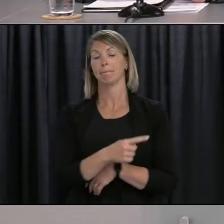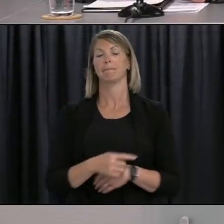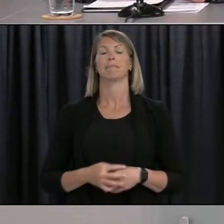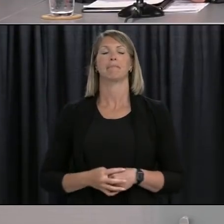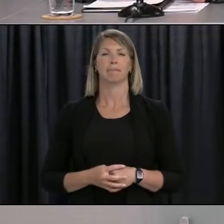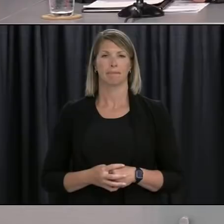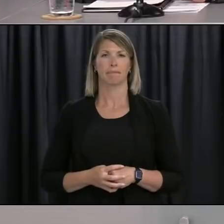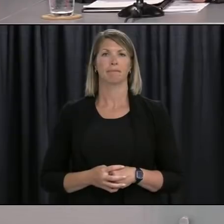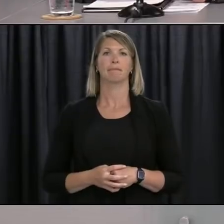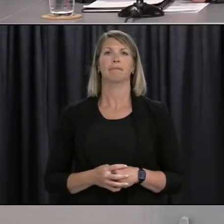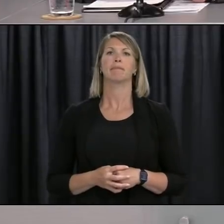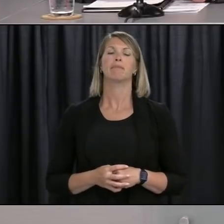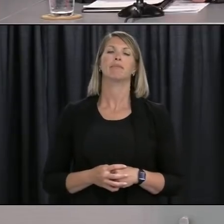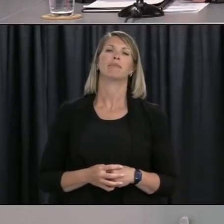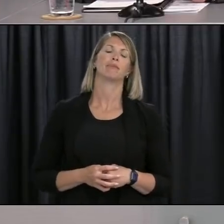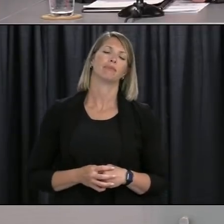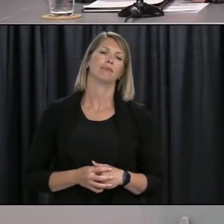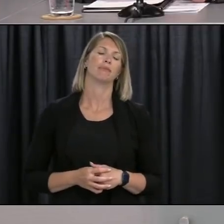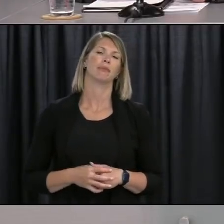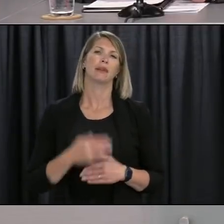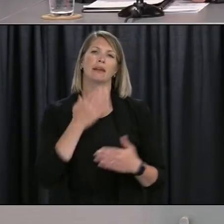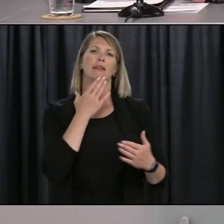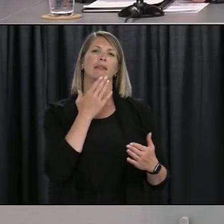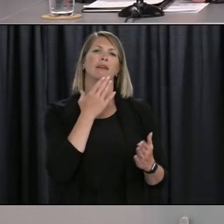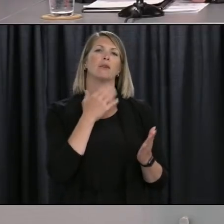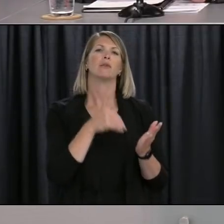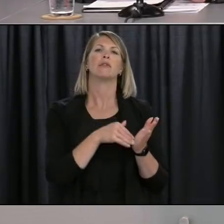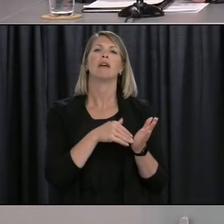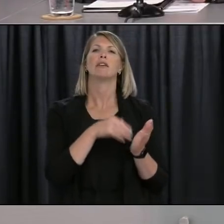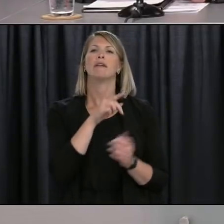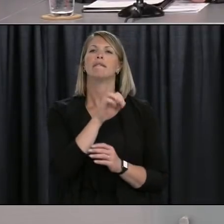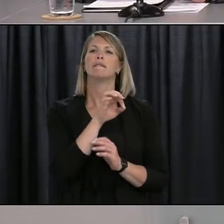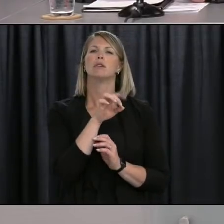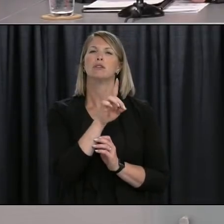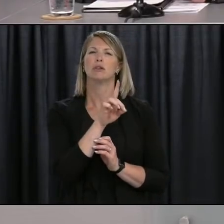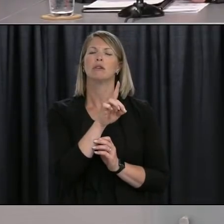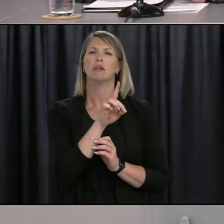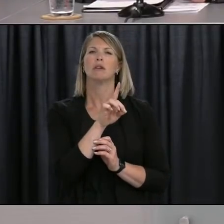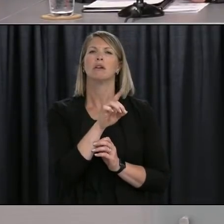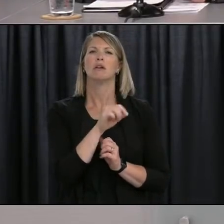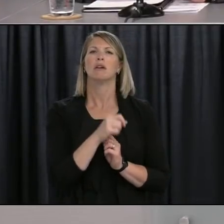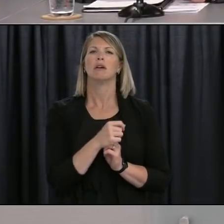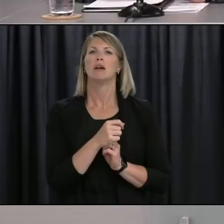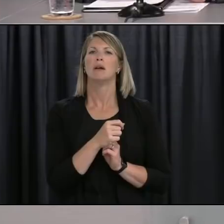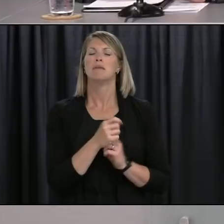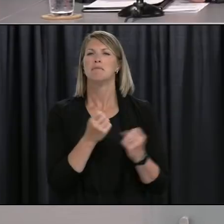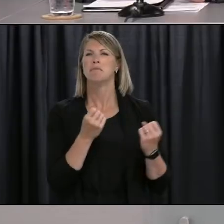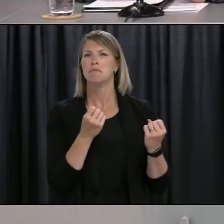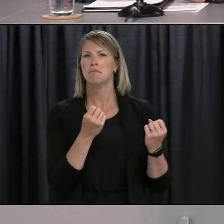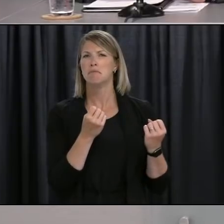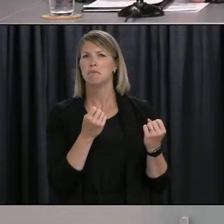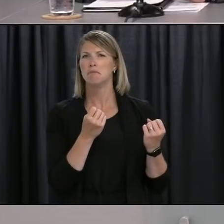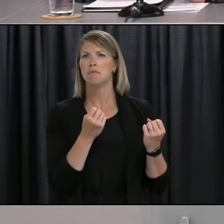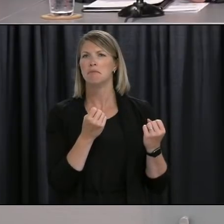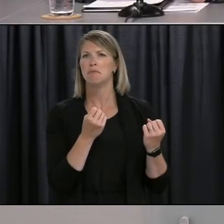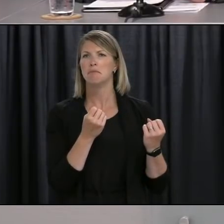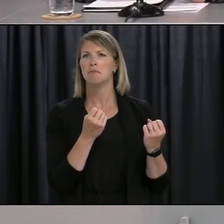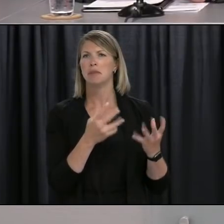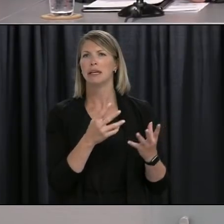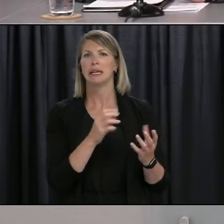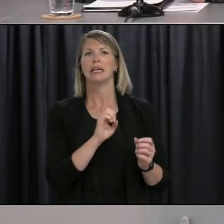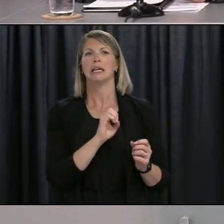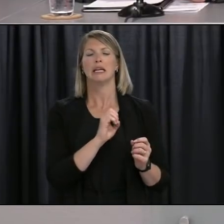Thank you very much. Dr. Fitzgerald, multiple sources have told me that you had opposed the move to open up the Atlantic